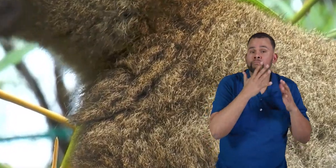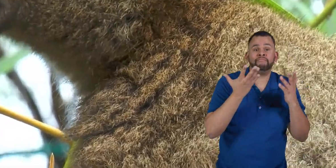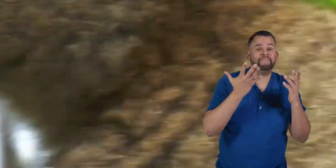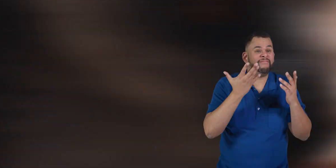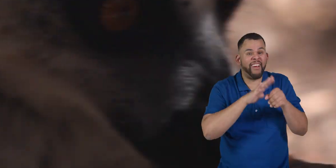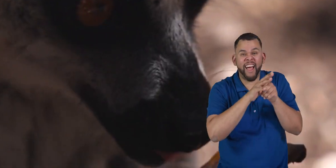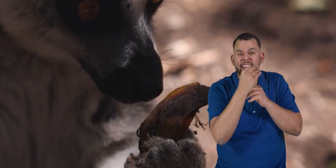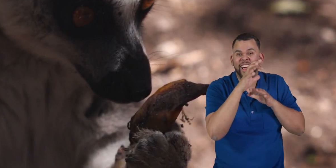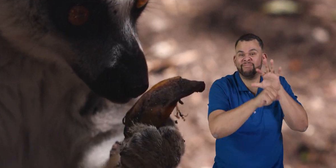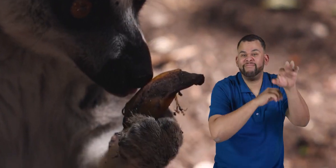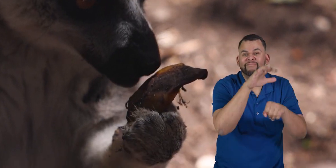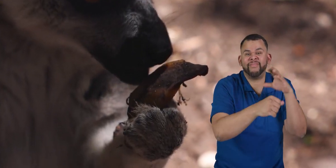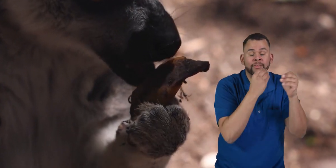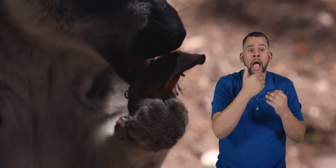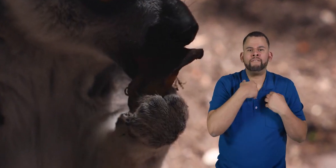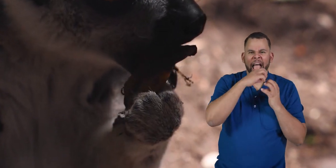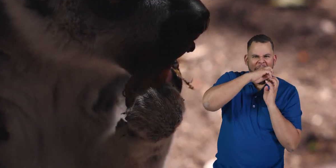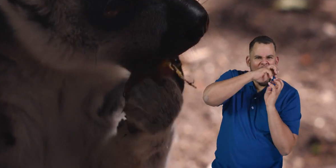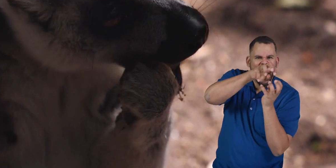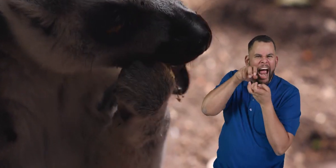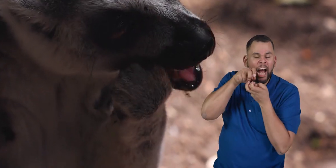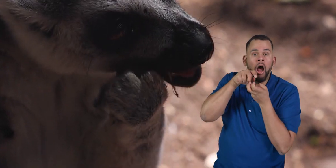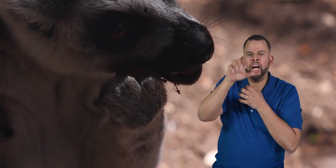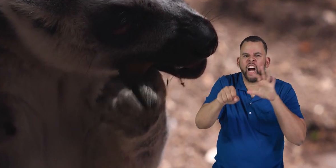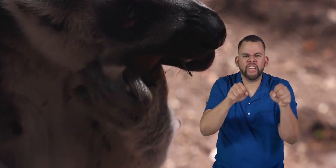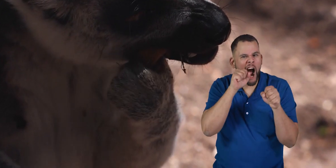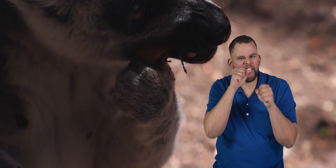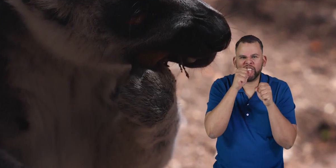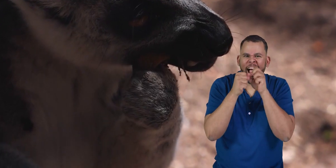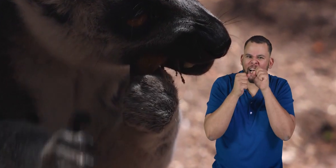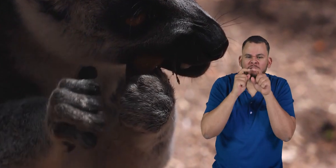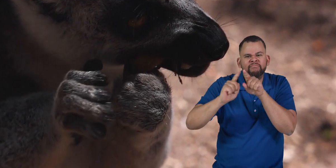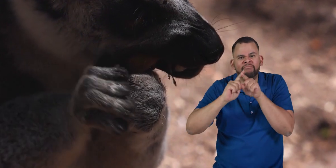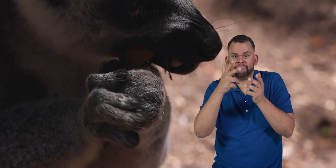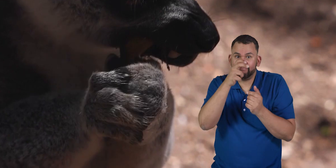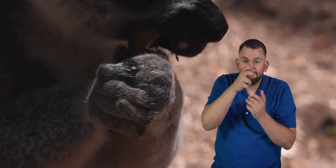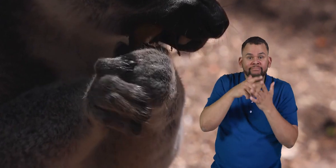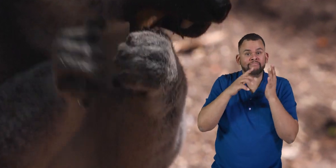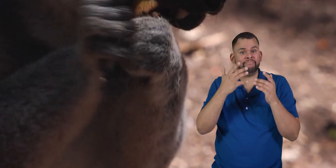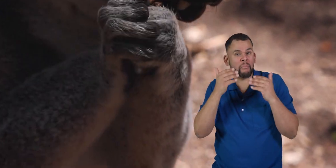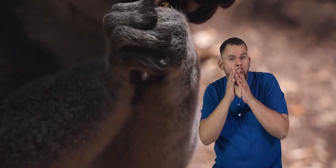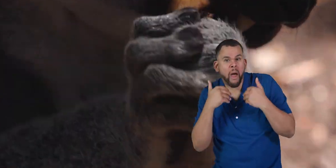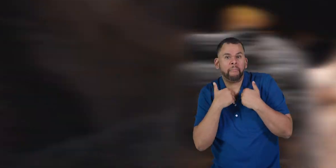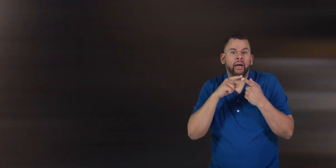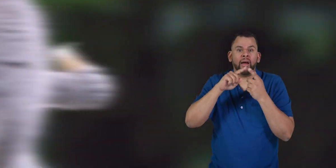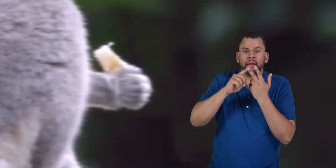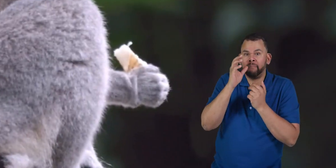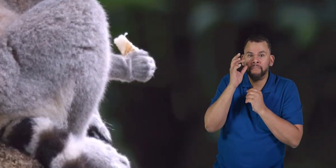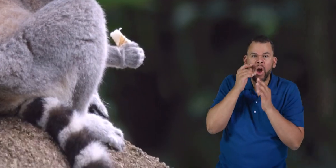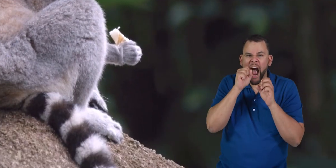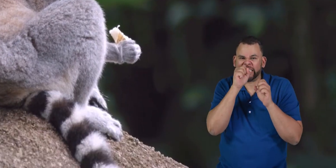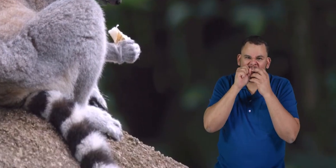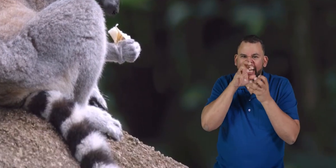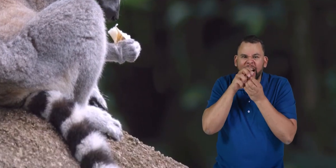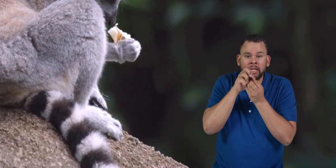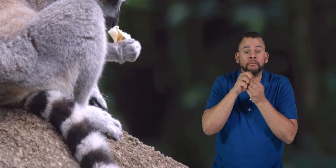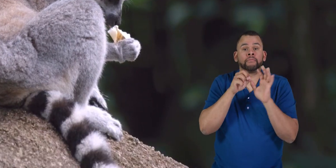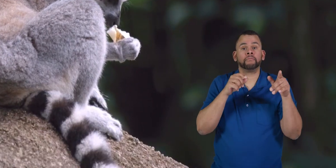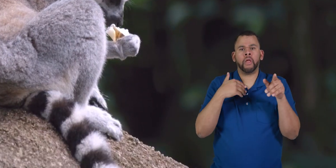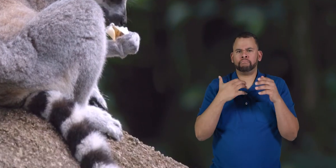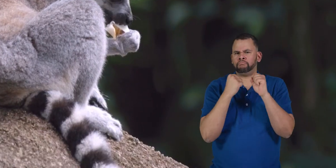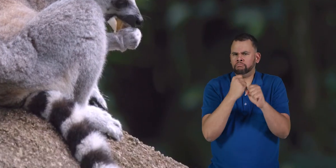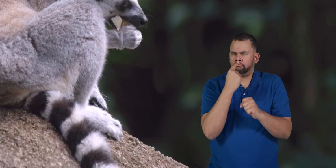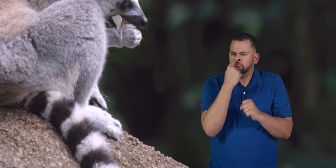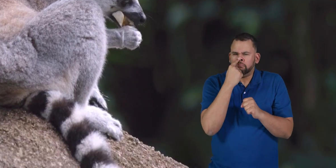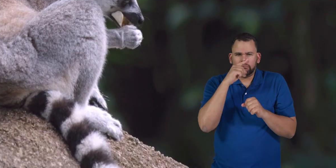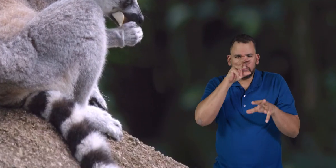much hunting lemurs have sharp teeth for chewing plants and nibbling on insects or small animals they are also great